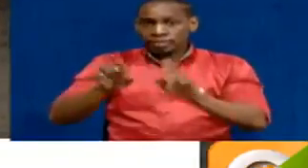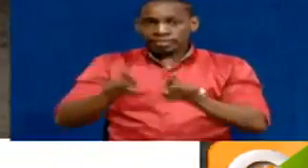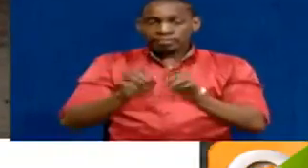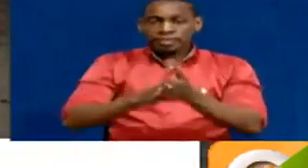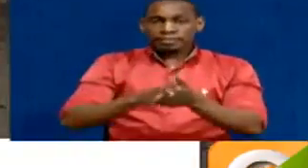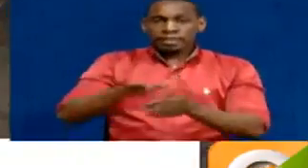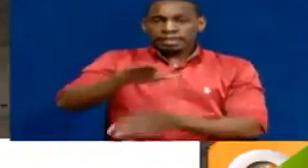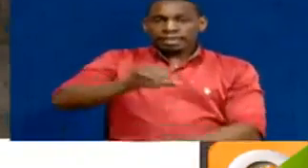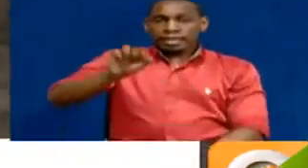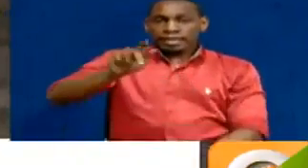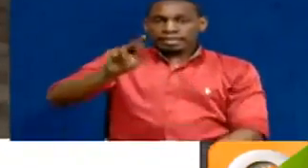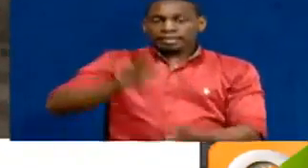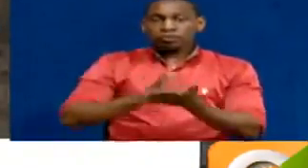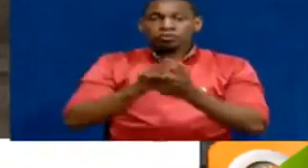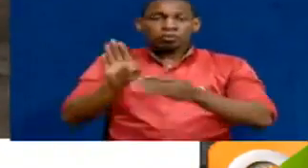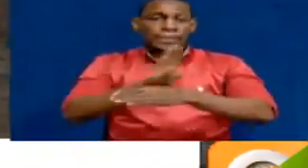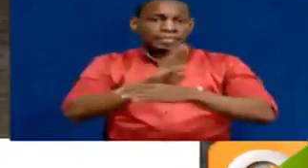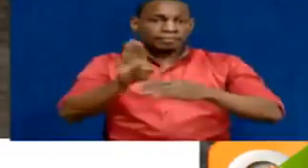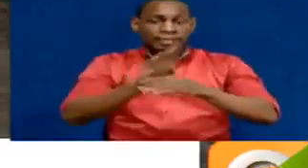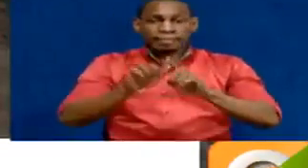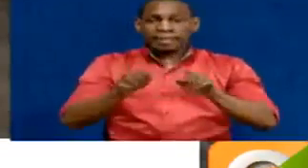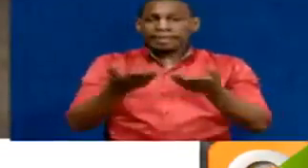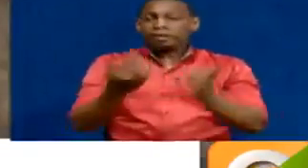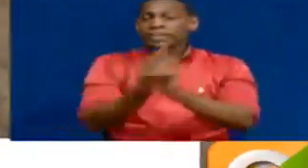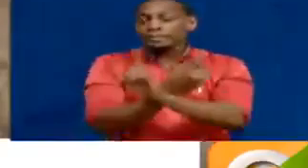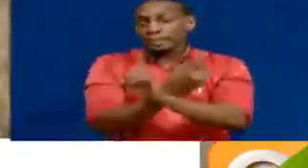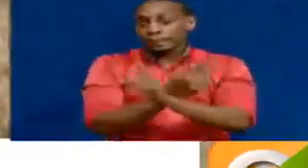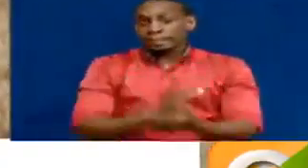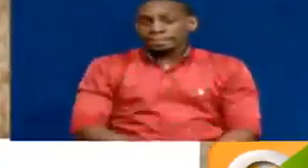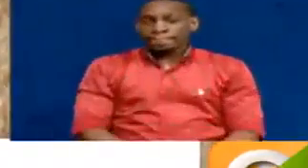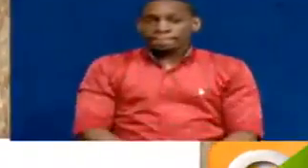it made Saku area thrive, but not anymore.